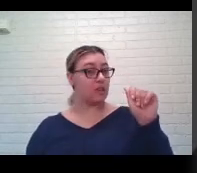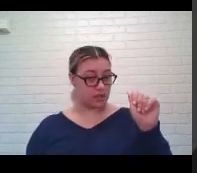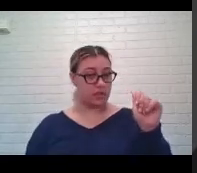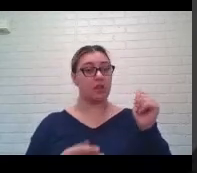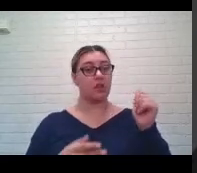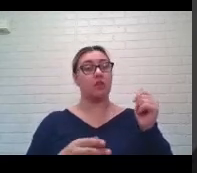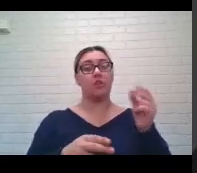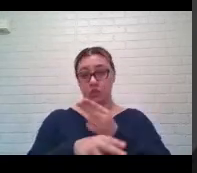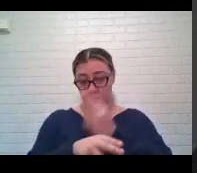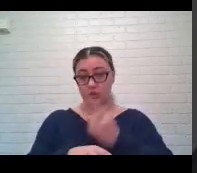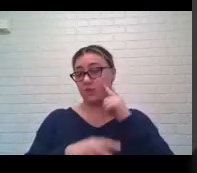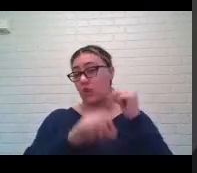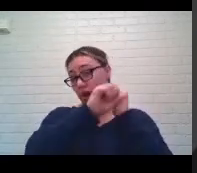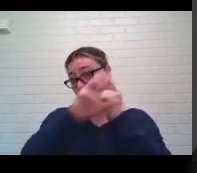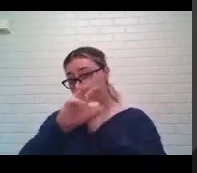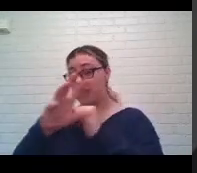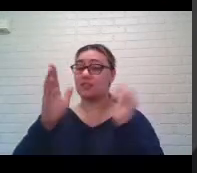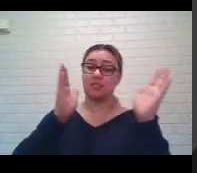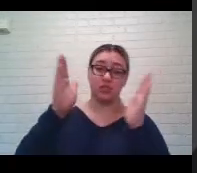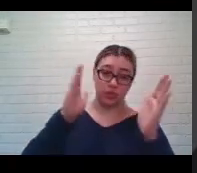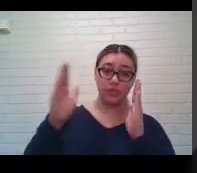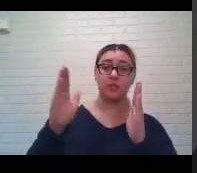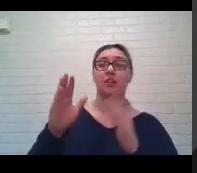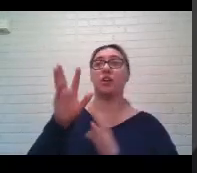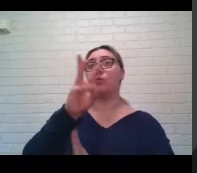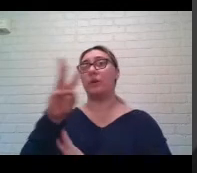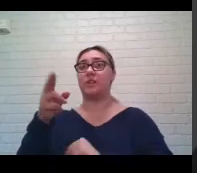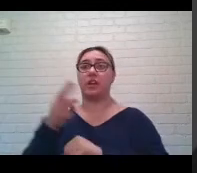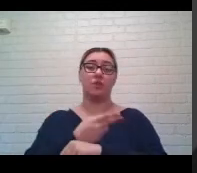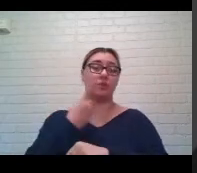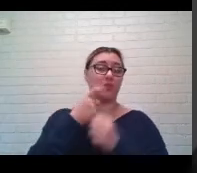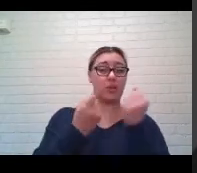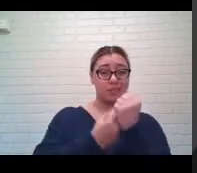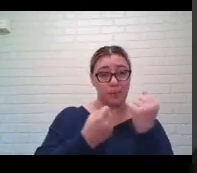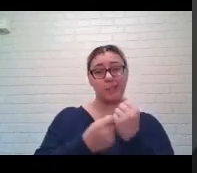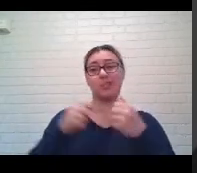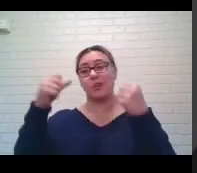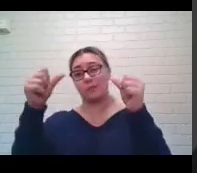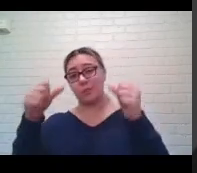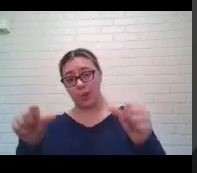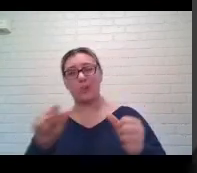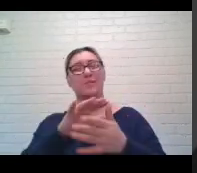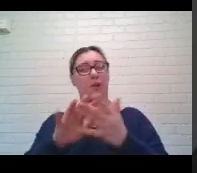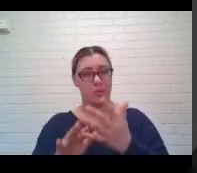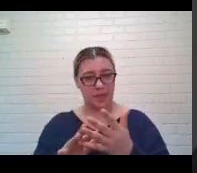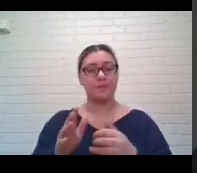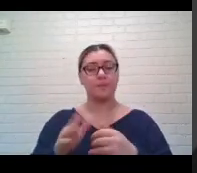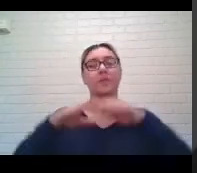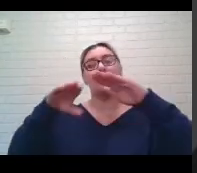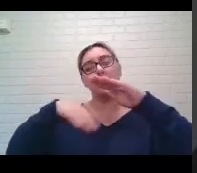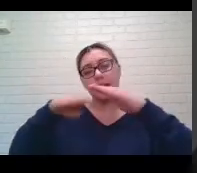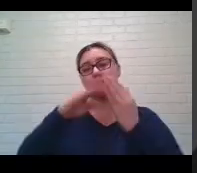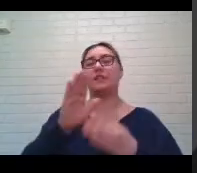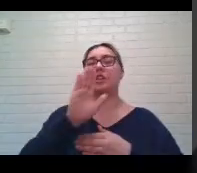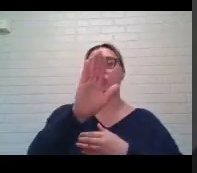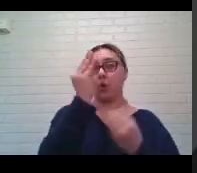services. So websites are using these for sponsored posts, etc. So they are basically converting your data, the data that they've collected